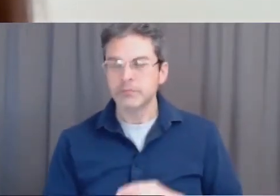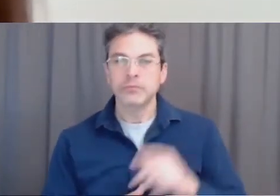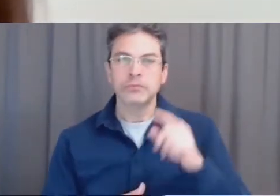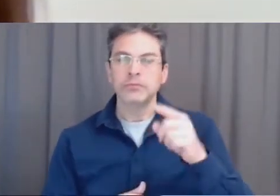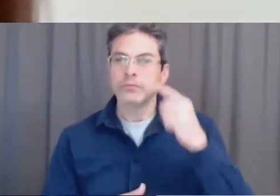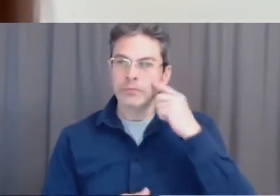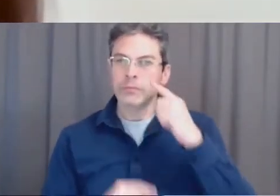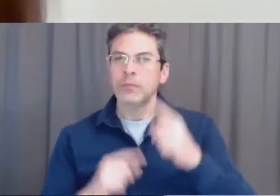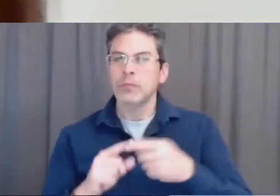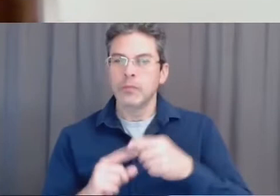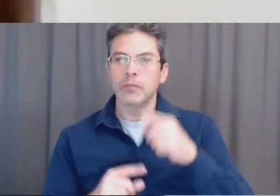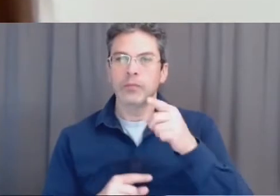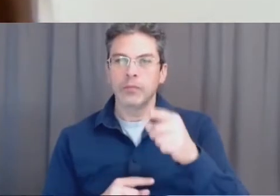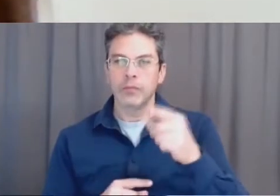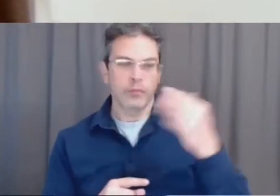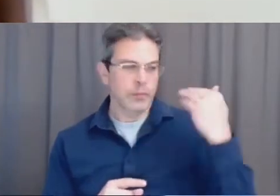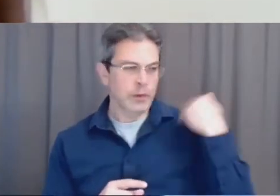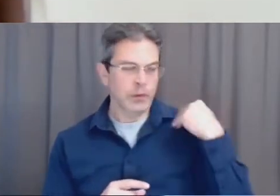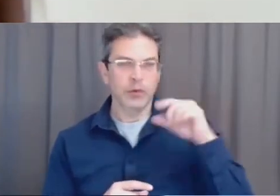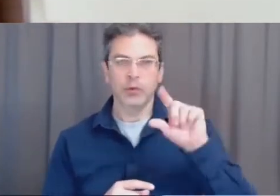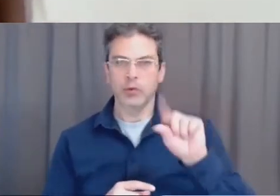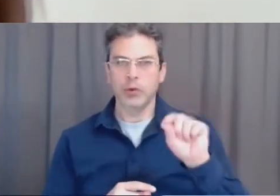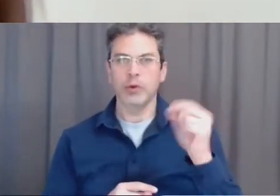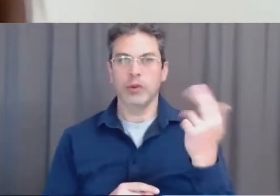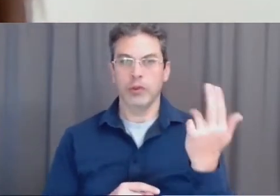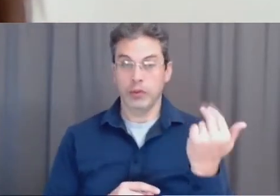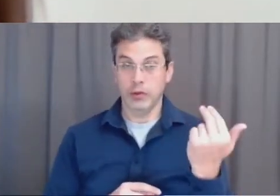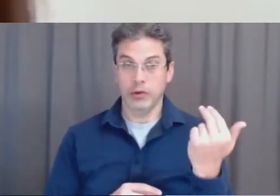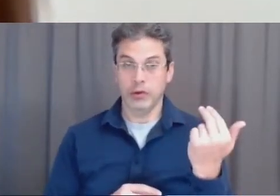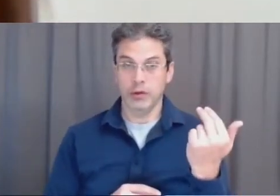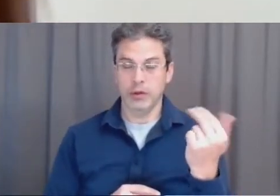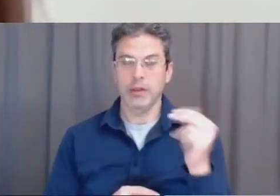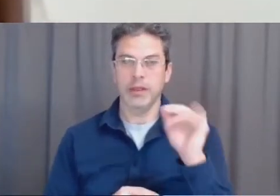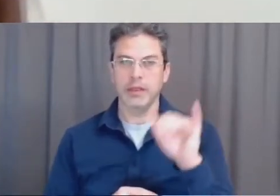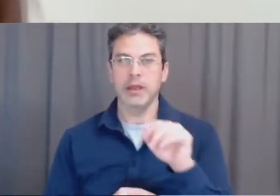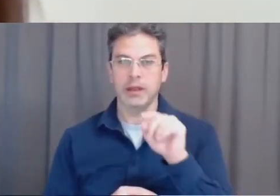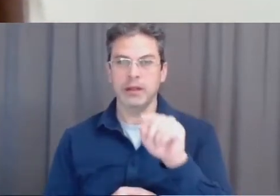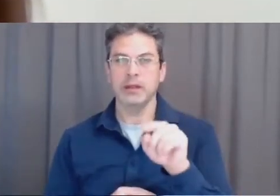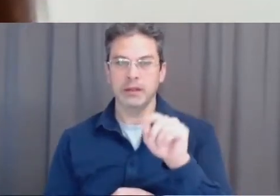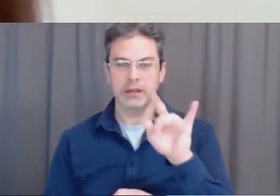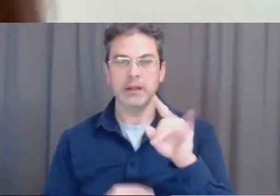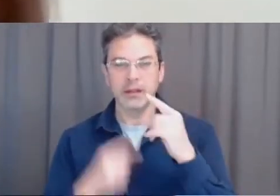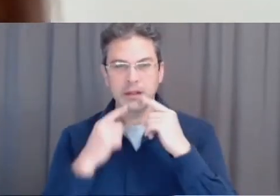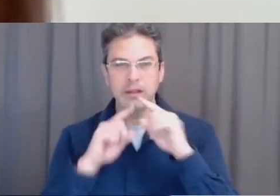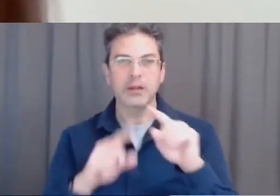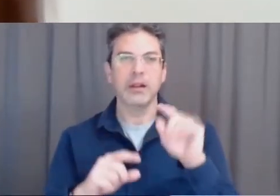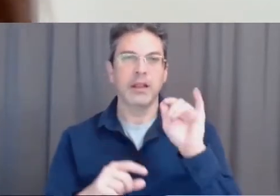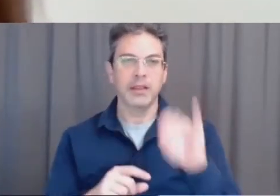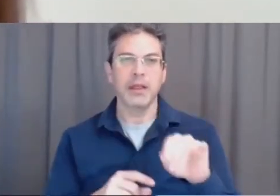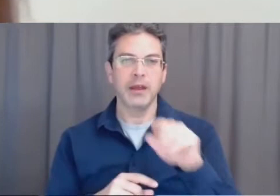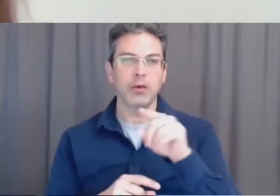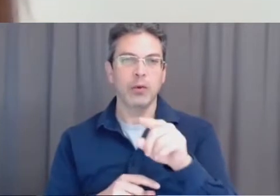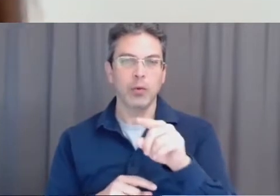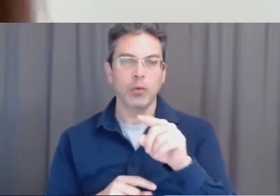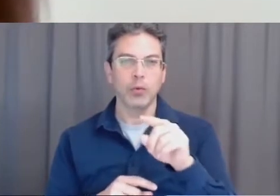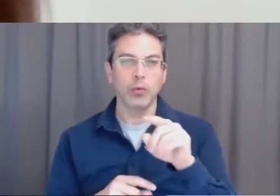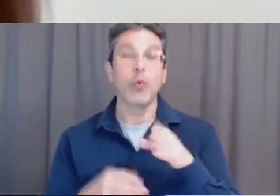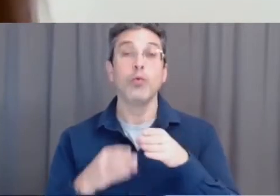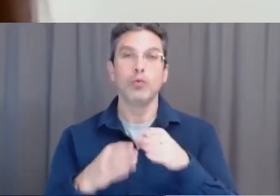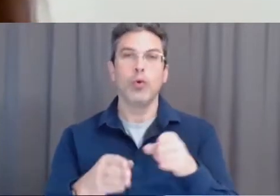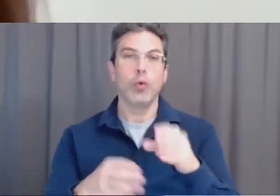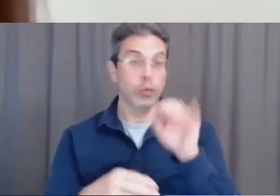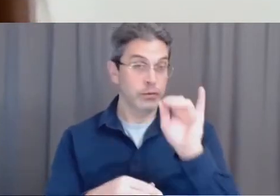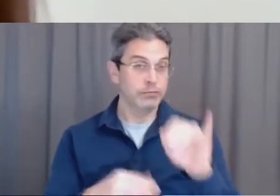and Road back in 2013, when it was originally announced as a land belt and a maritime road, China, since that point,